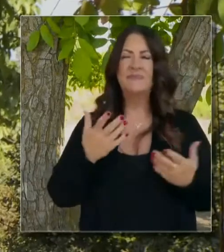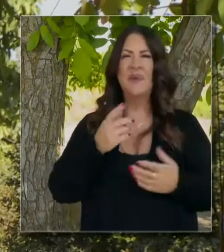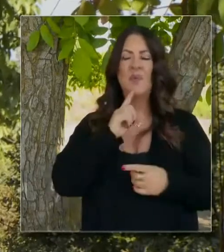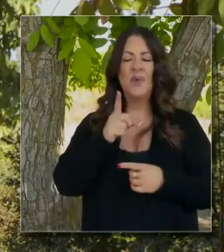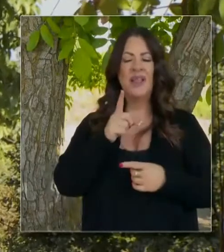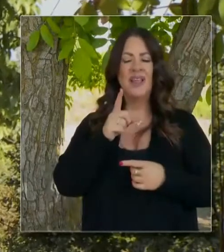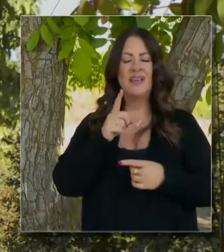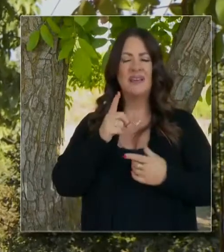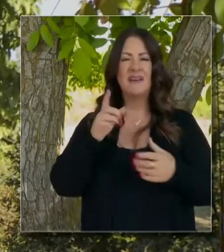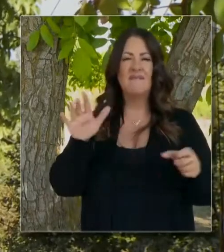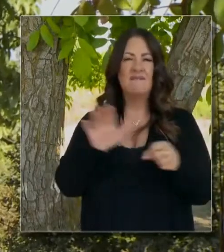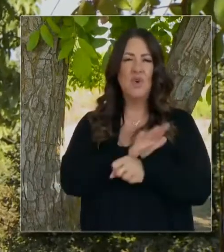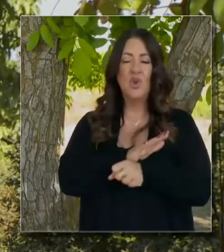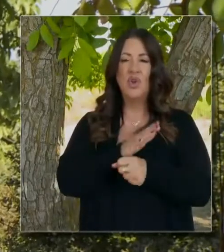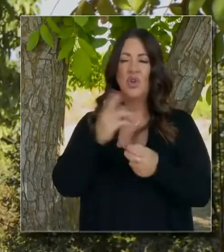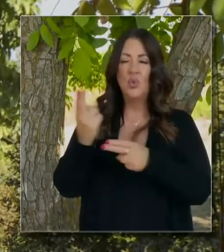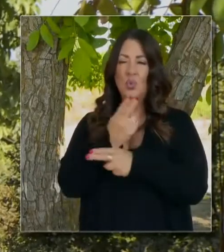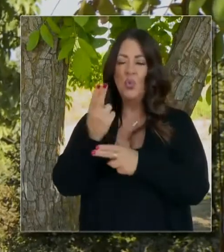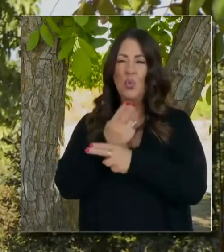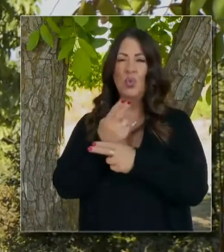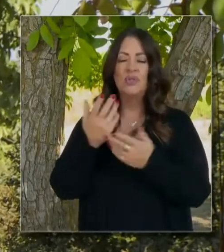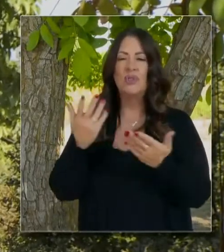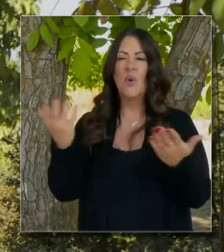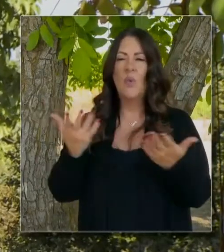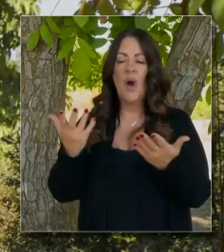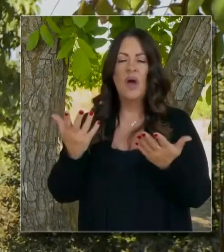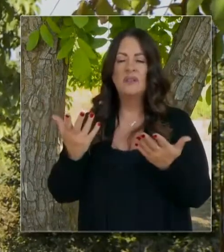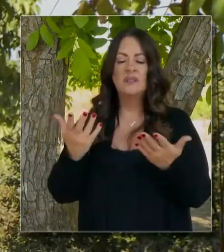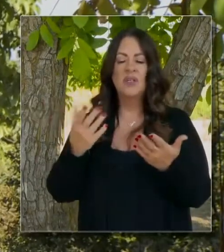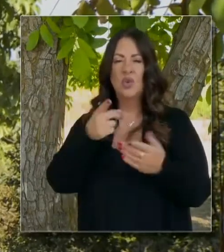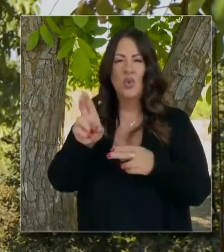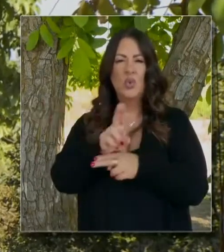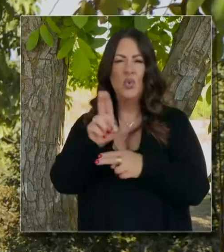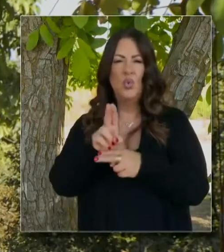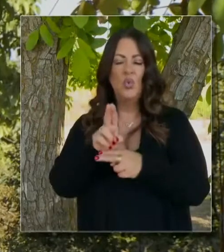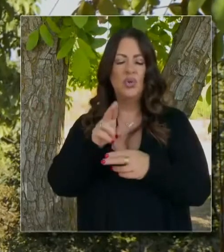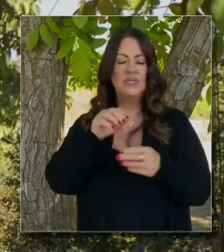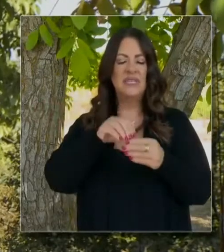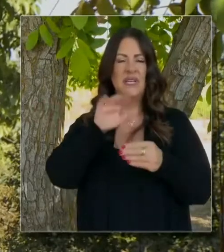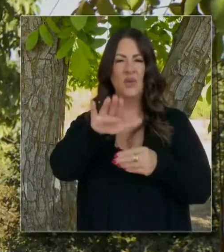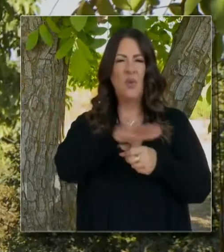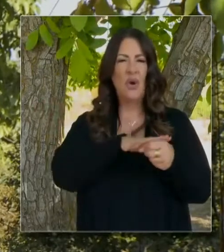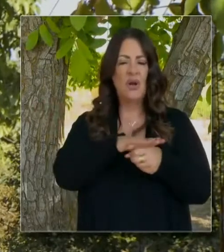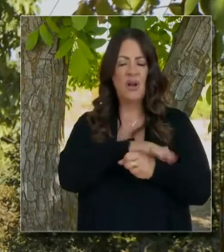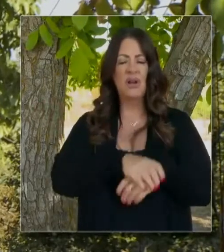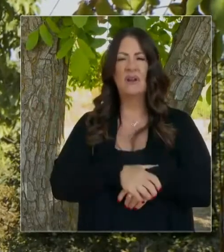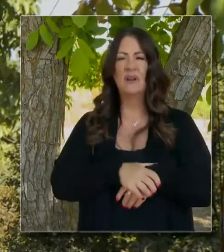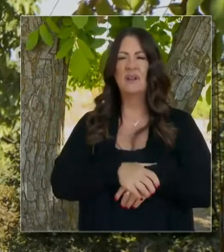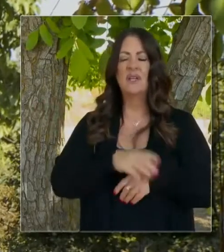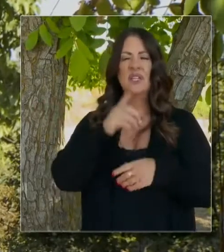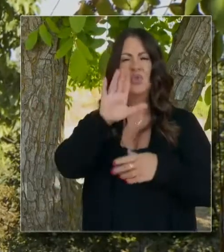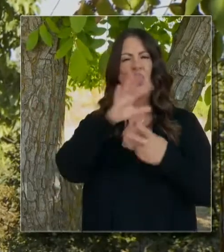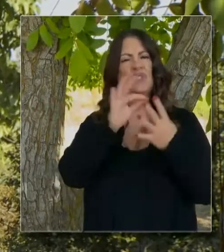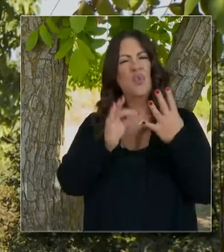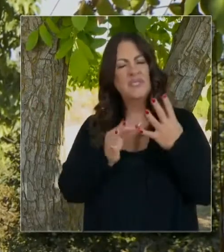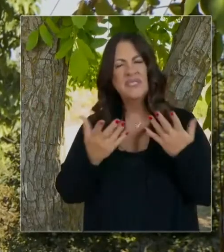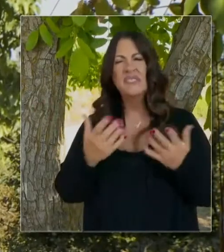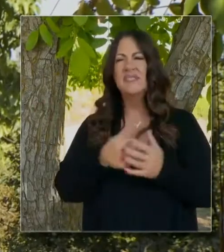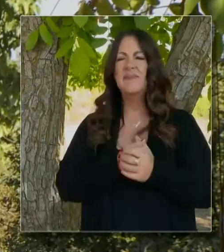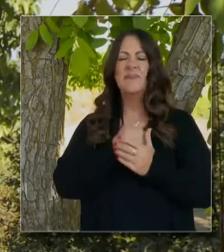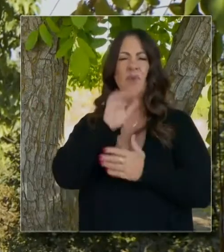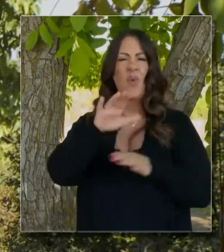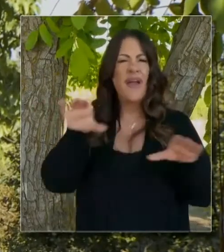Remember, total consumption is nothing more than the sum total of all local consumption. So it's our consumption choices. It's our